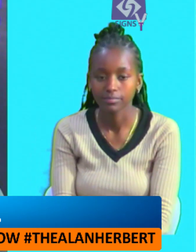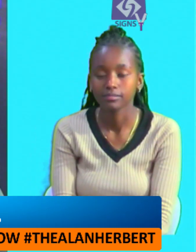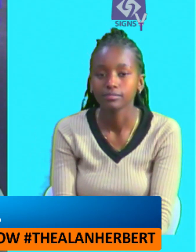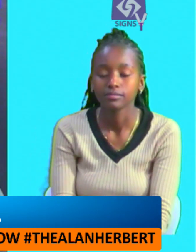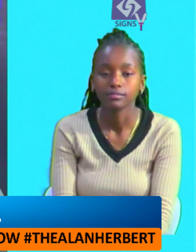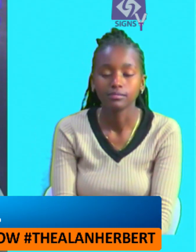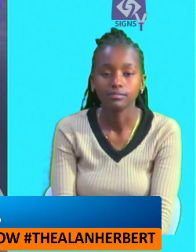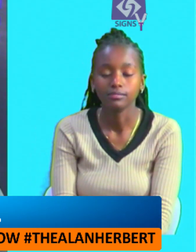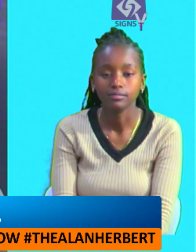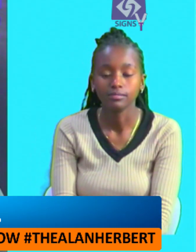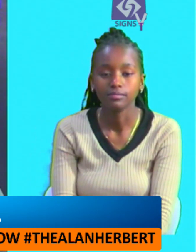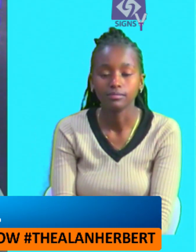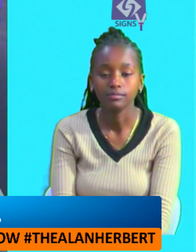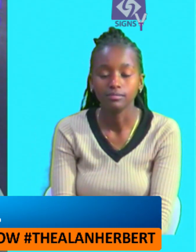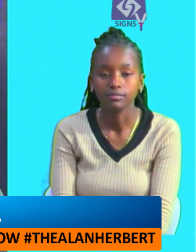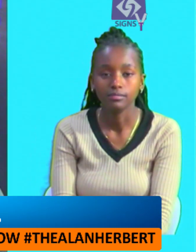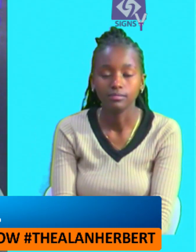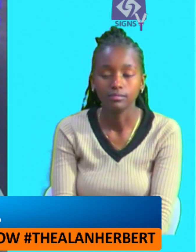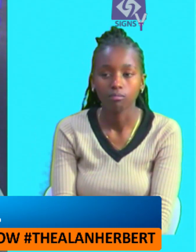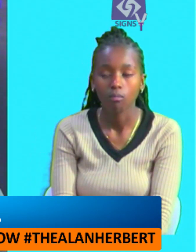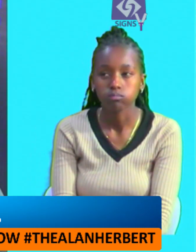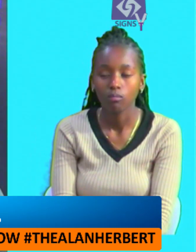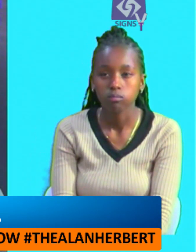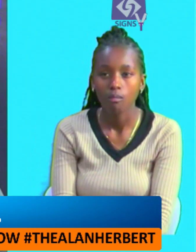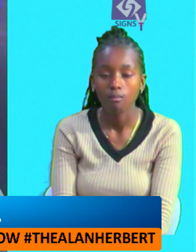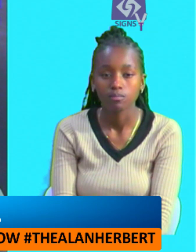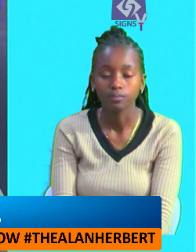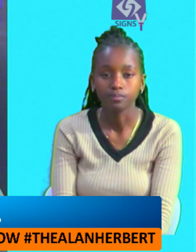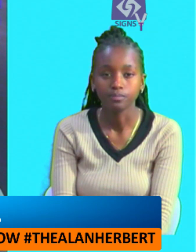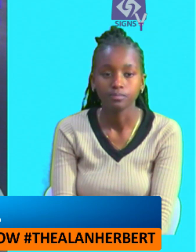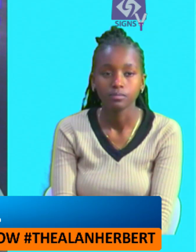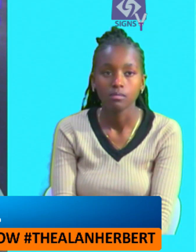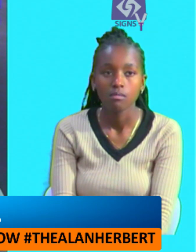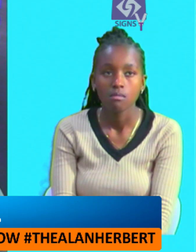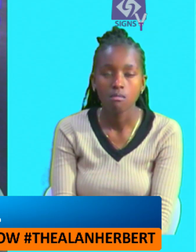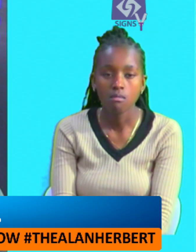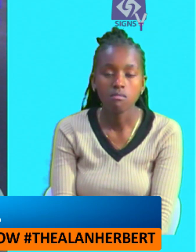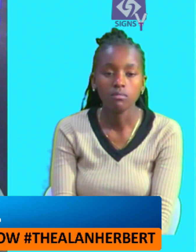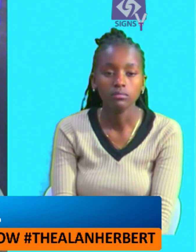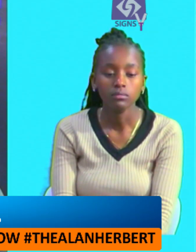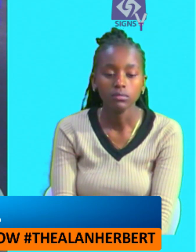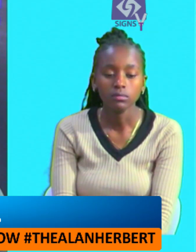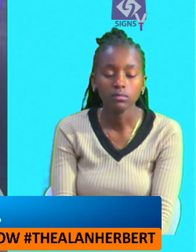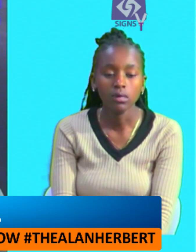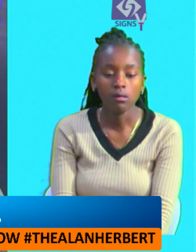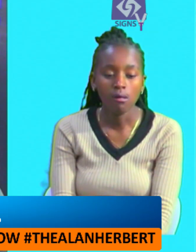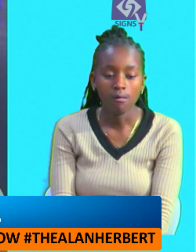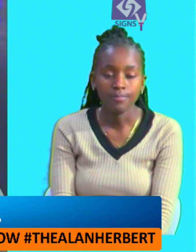sounds so literal, like live life. he spoke so many things into me hadi mimi niko like hey